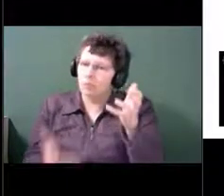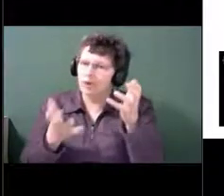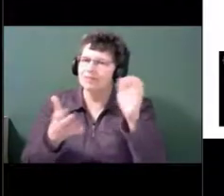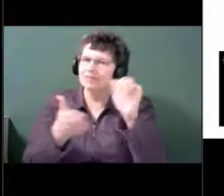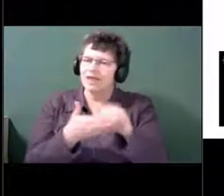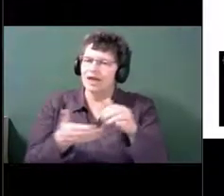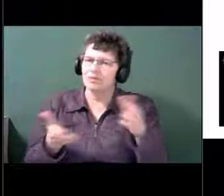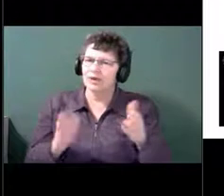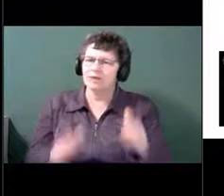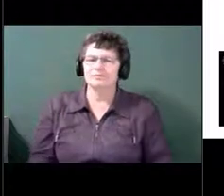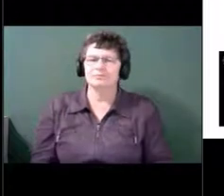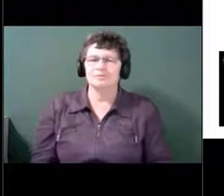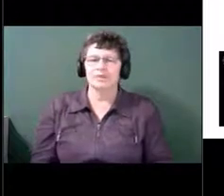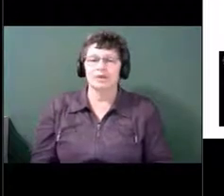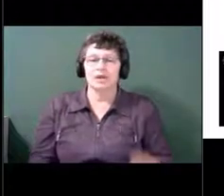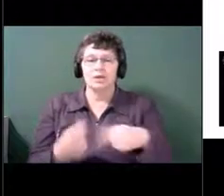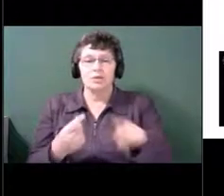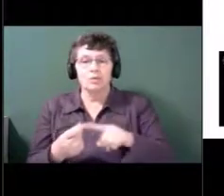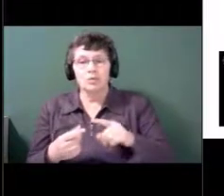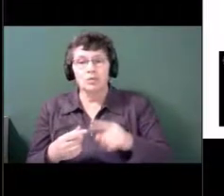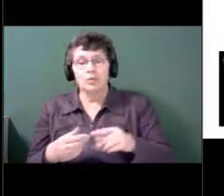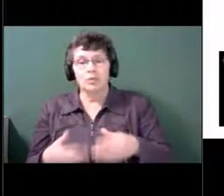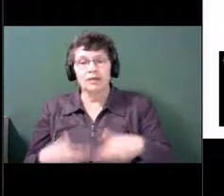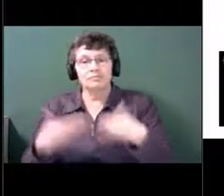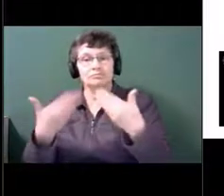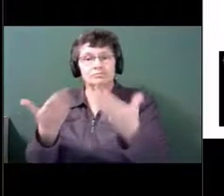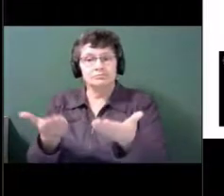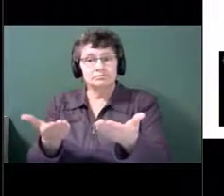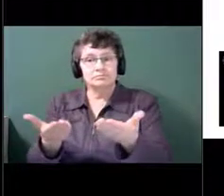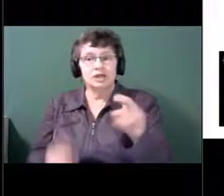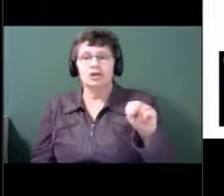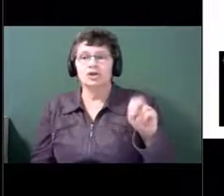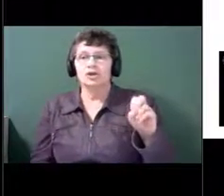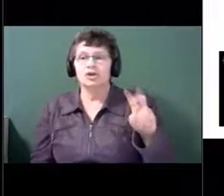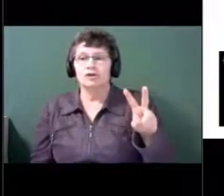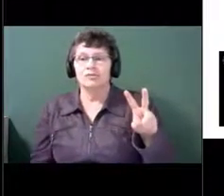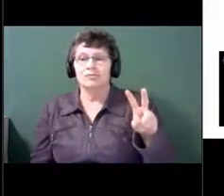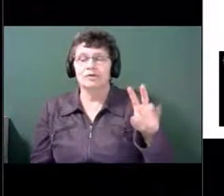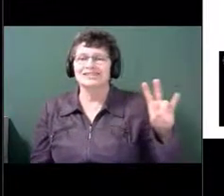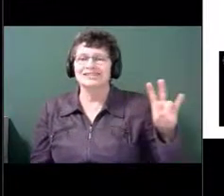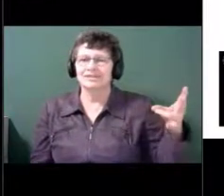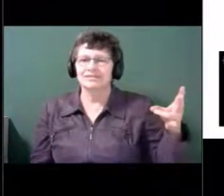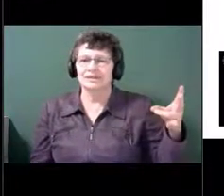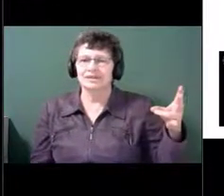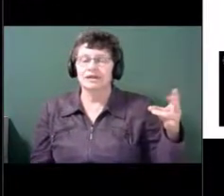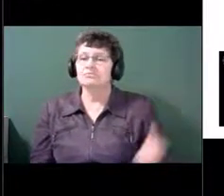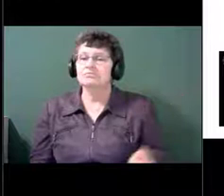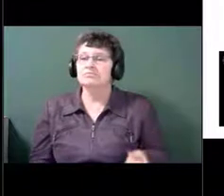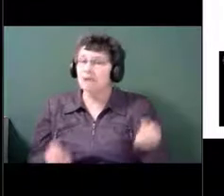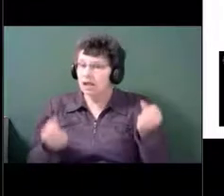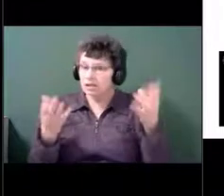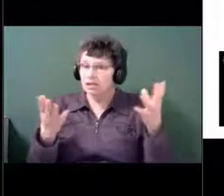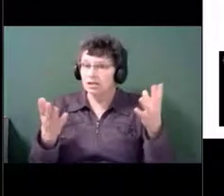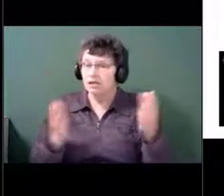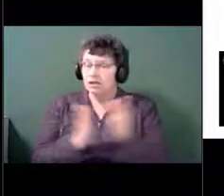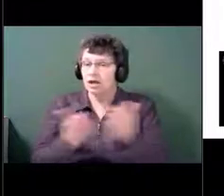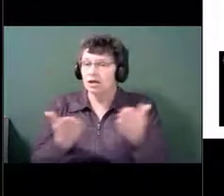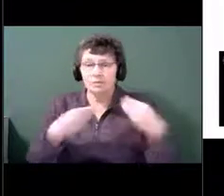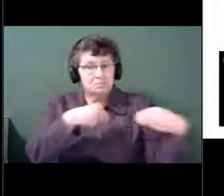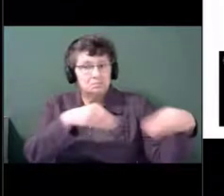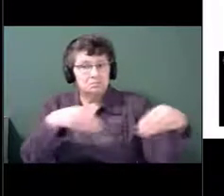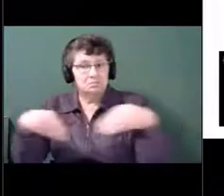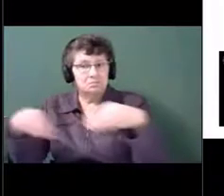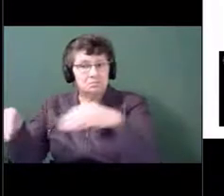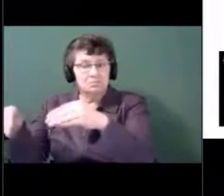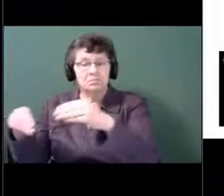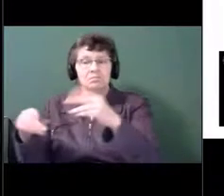and I sold a lot of books to people who have somebody with dementia either in mind or they're worried that